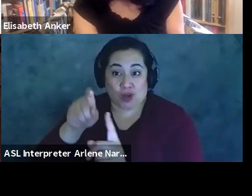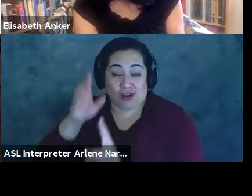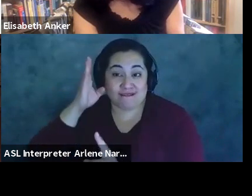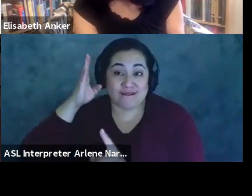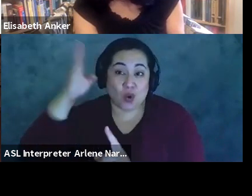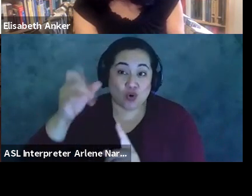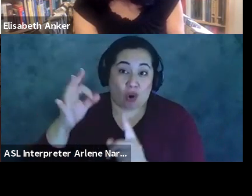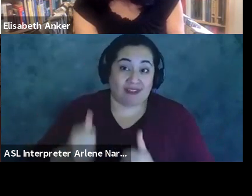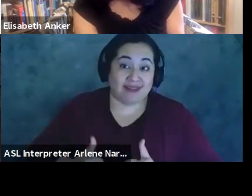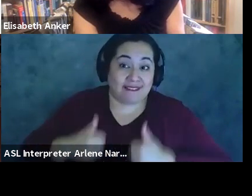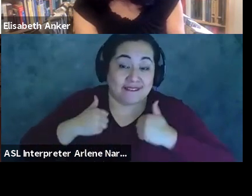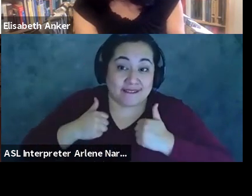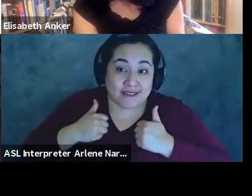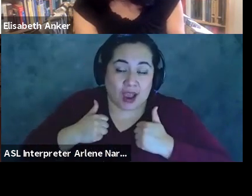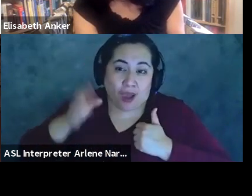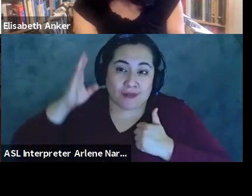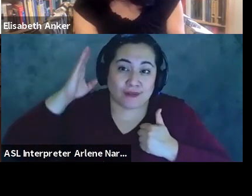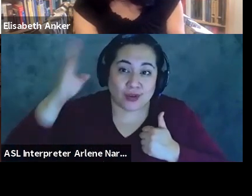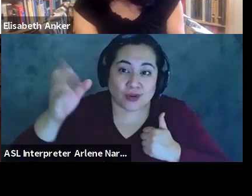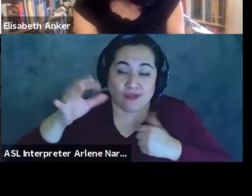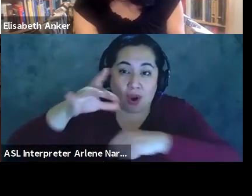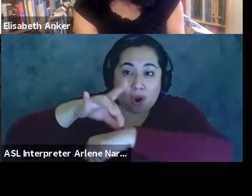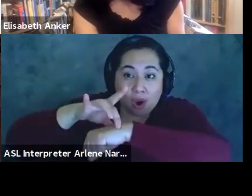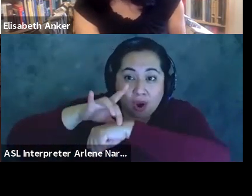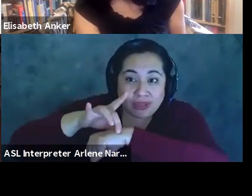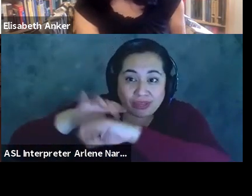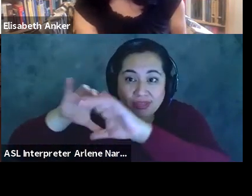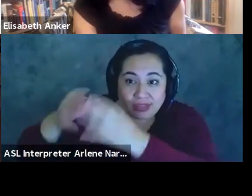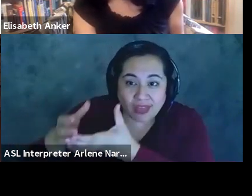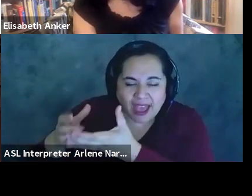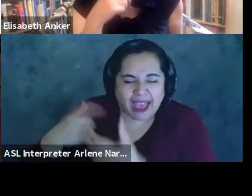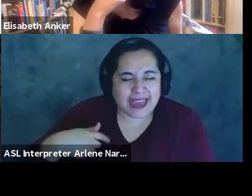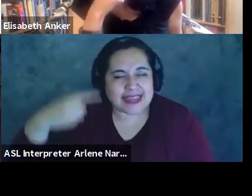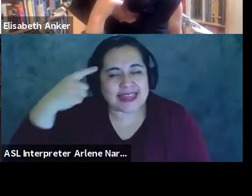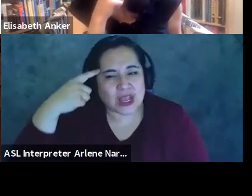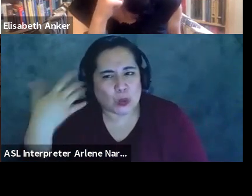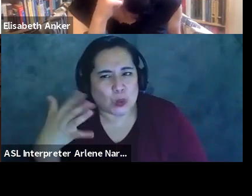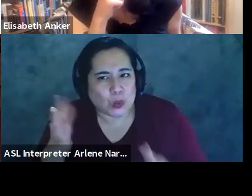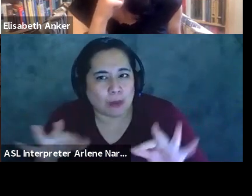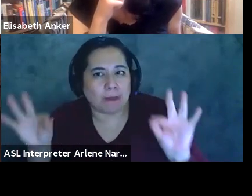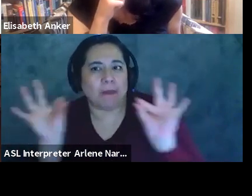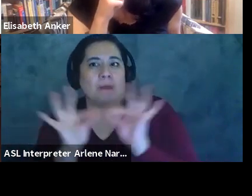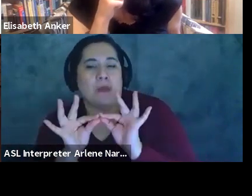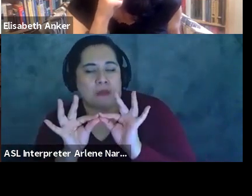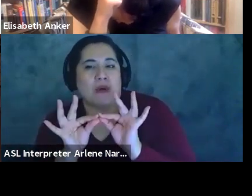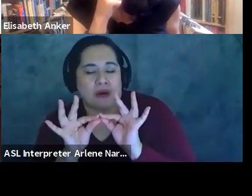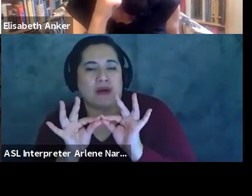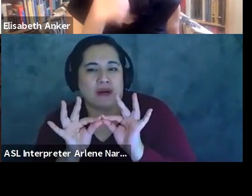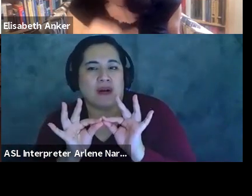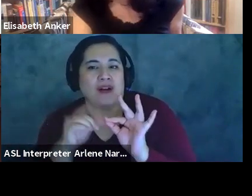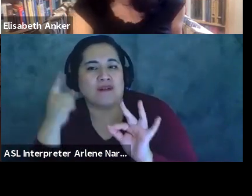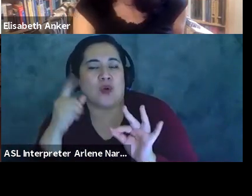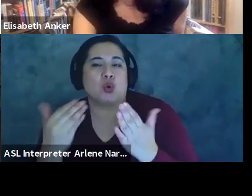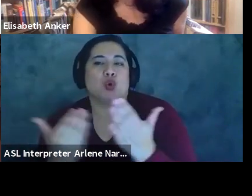of life and the futures of the earth, I think, are crucial to a